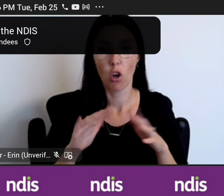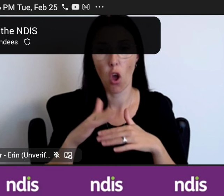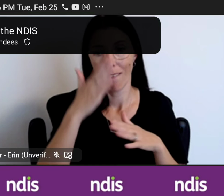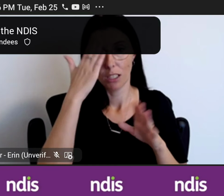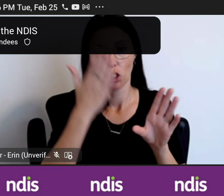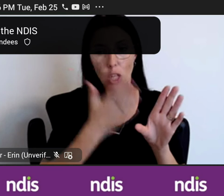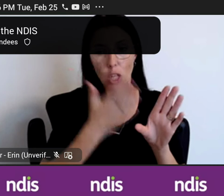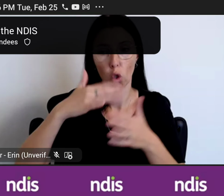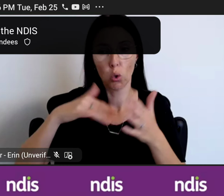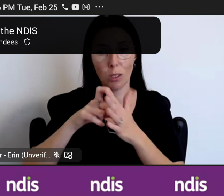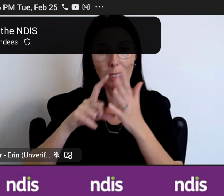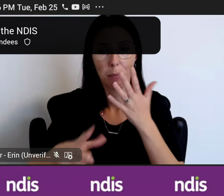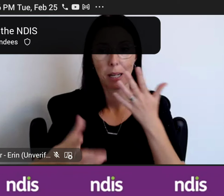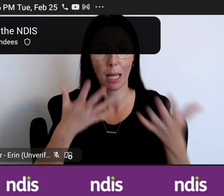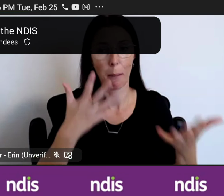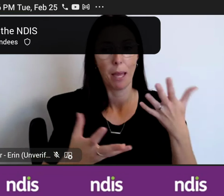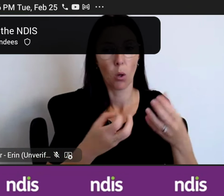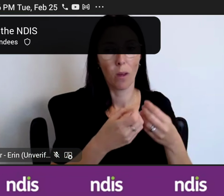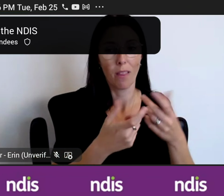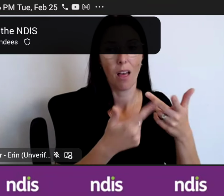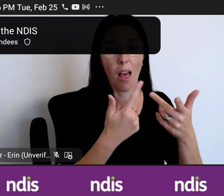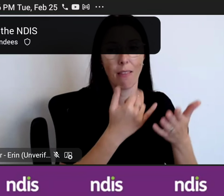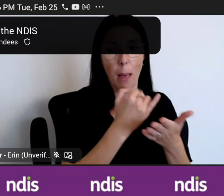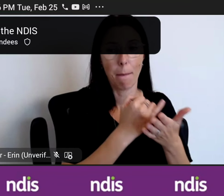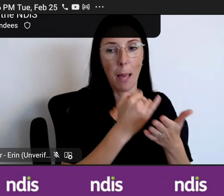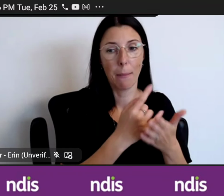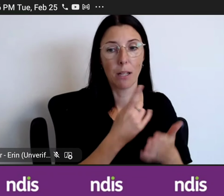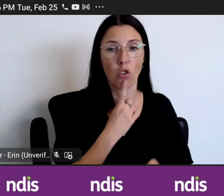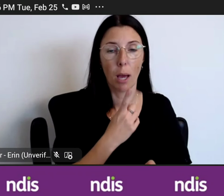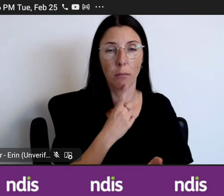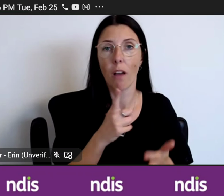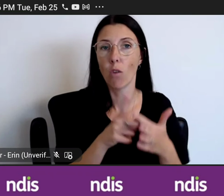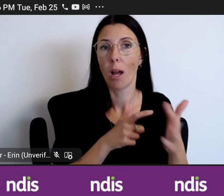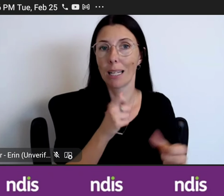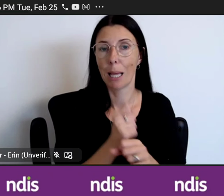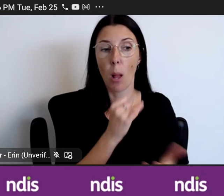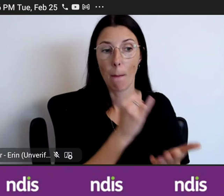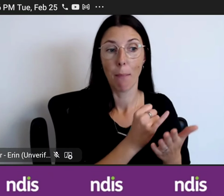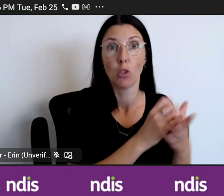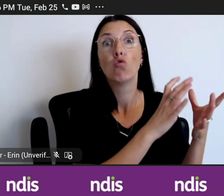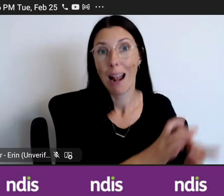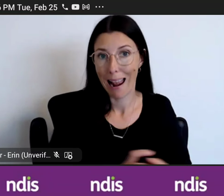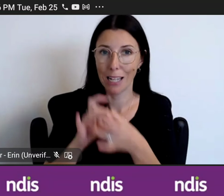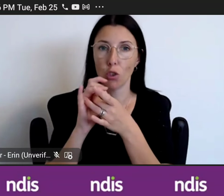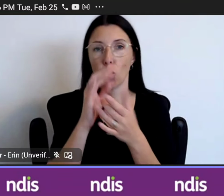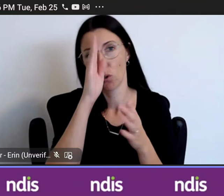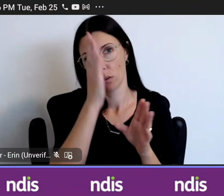other impairment types? For example, impairments relating to psychosocial disability.